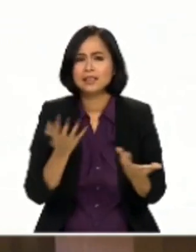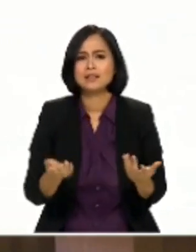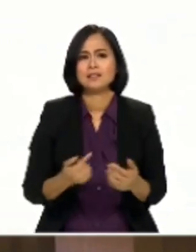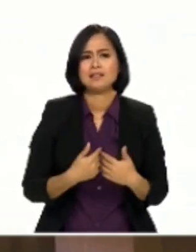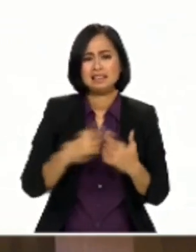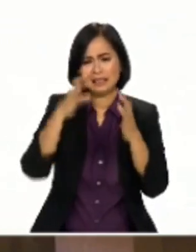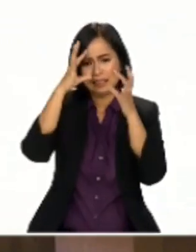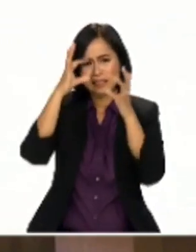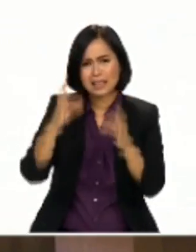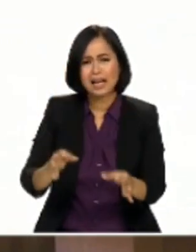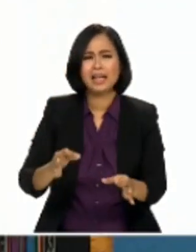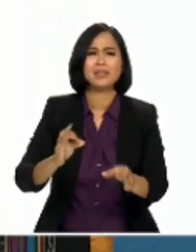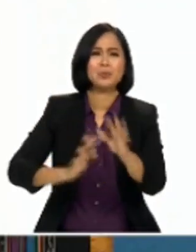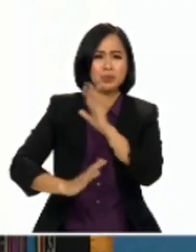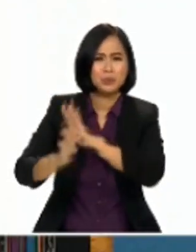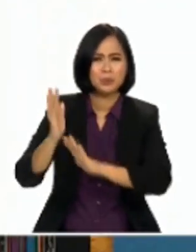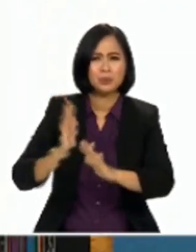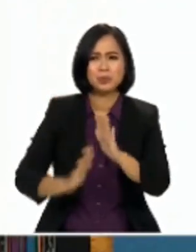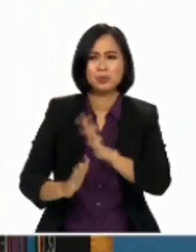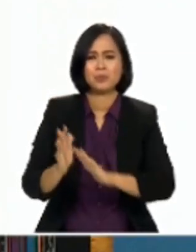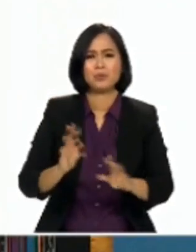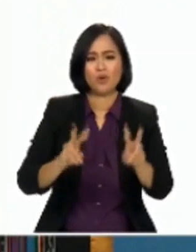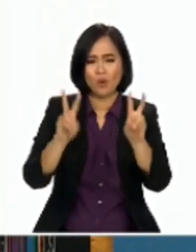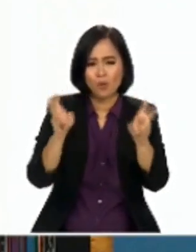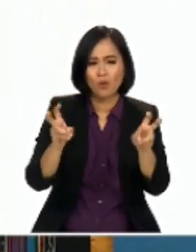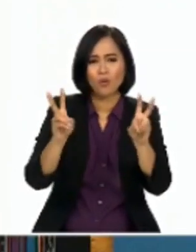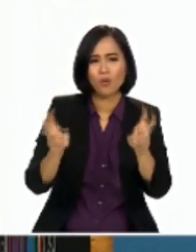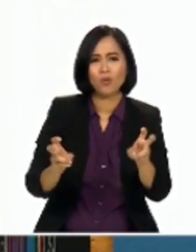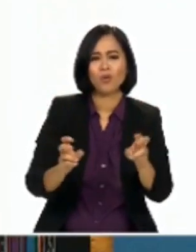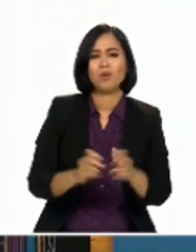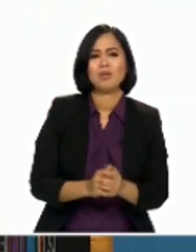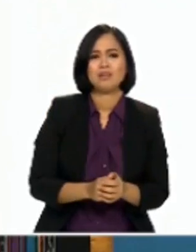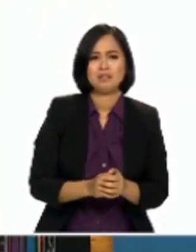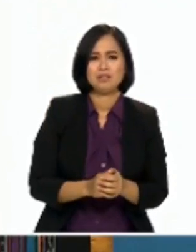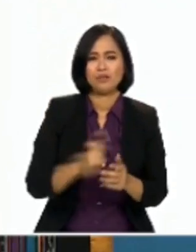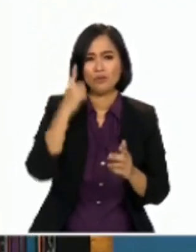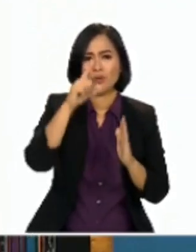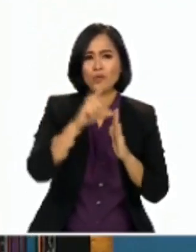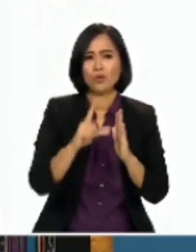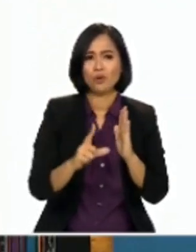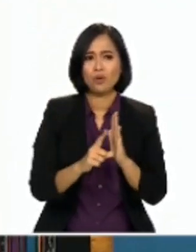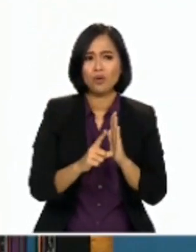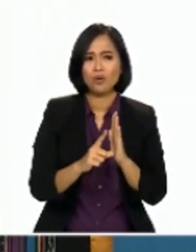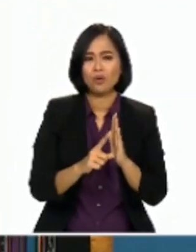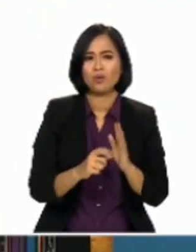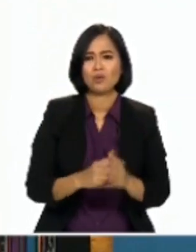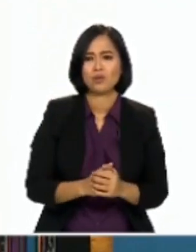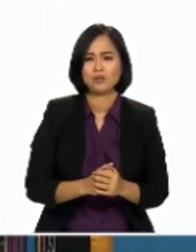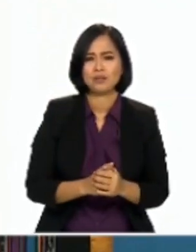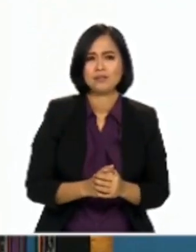UNCLOS. UNCLOS is the international law of the seas. UNCLOS is